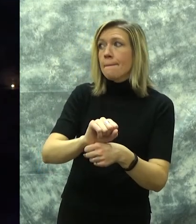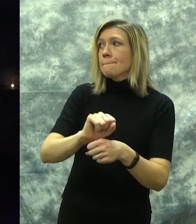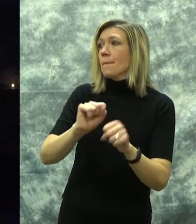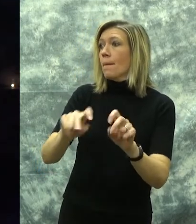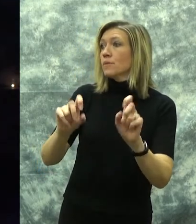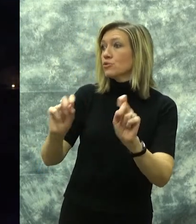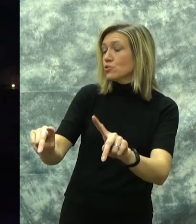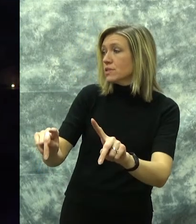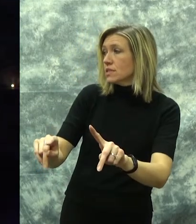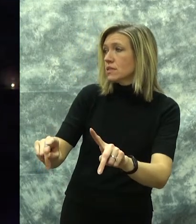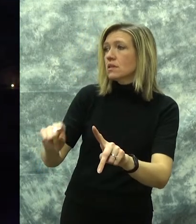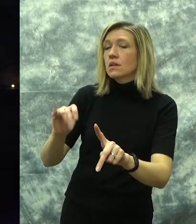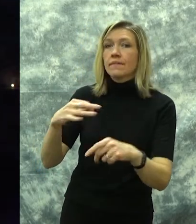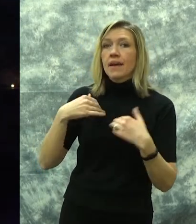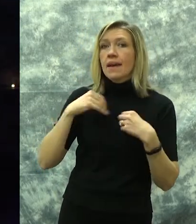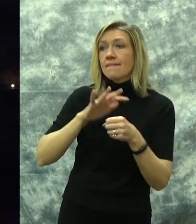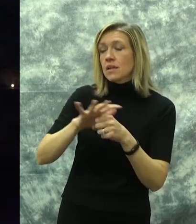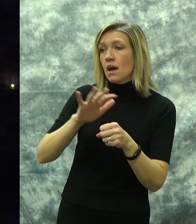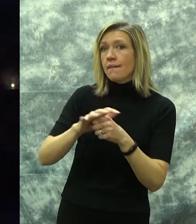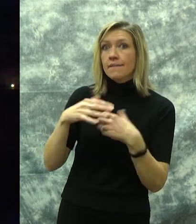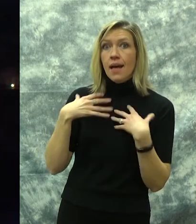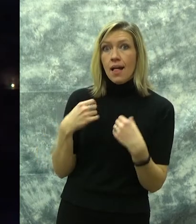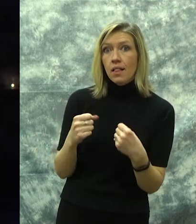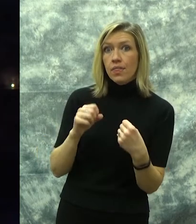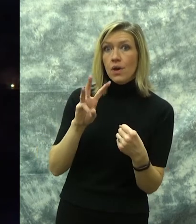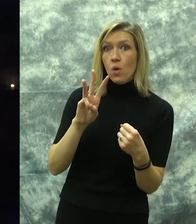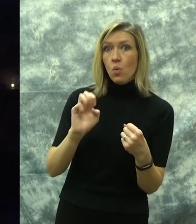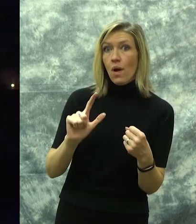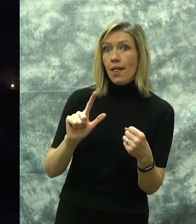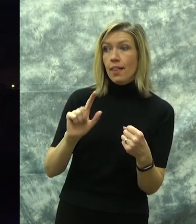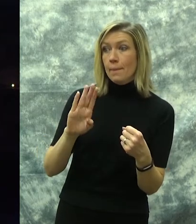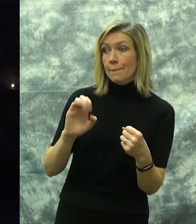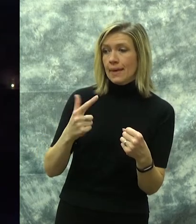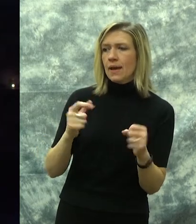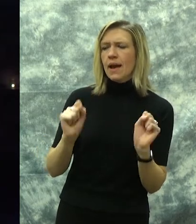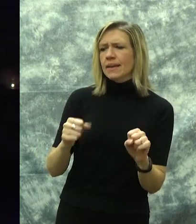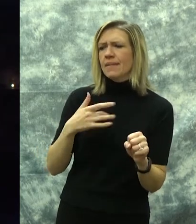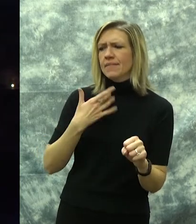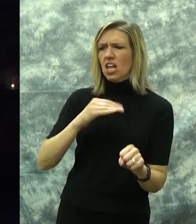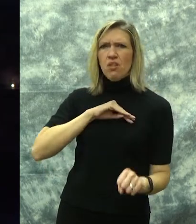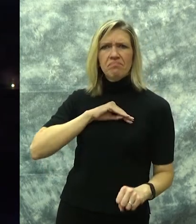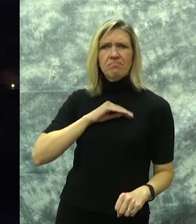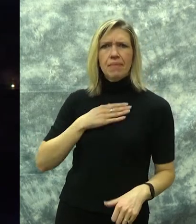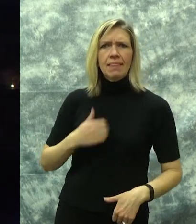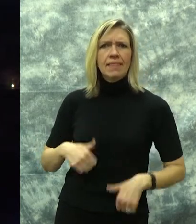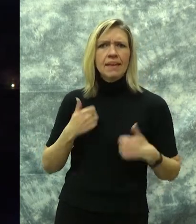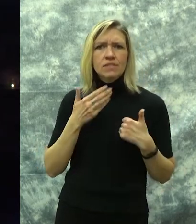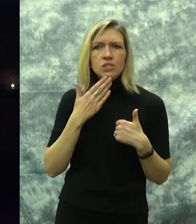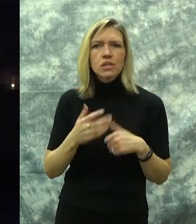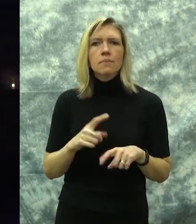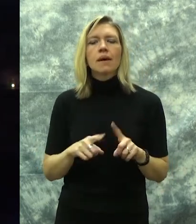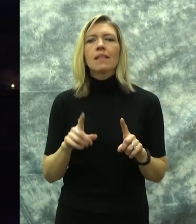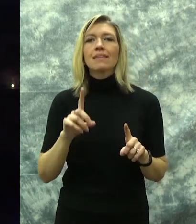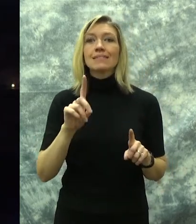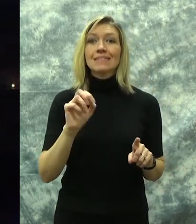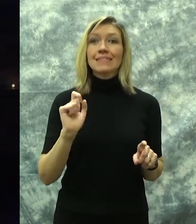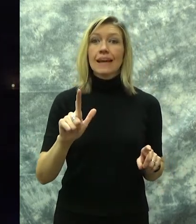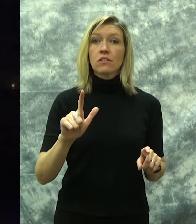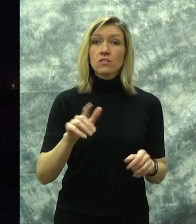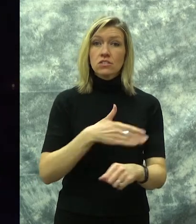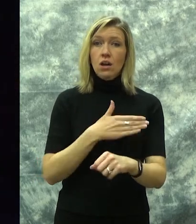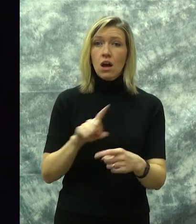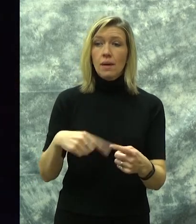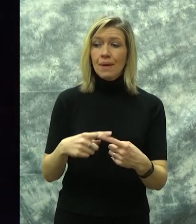enough health and well-being, then I can know that my life is good. I think Daniel's song about just raising a kind child. What is the